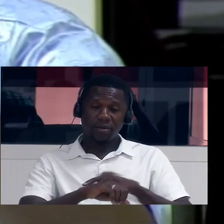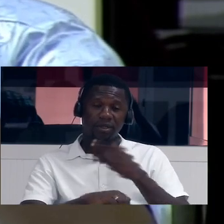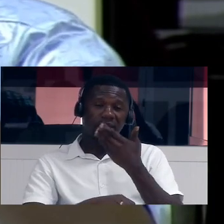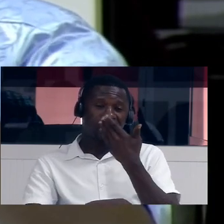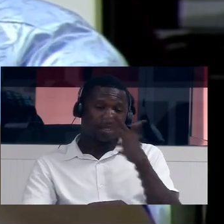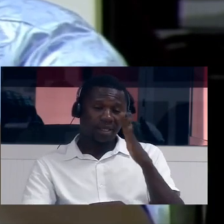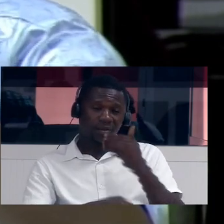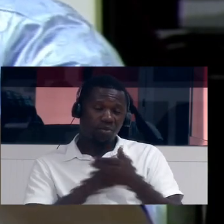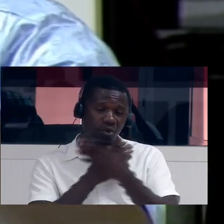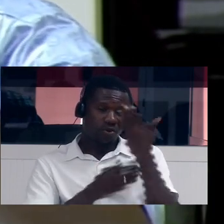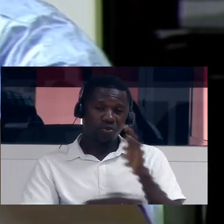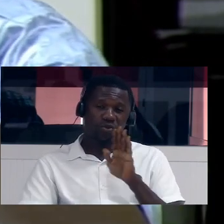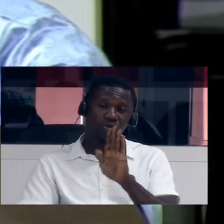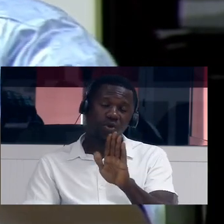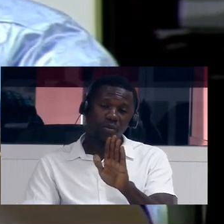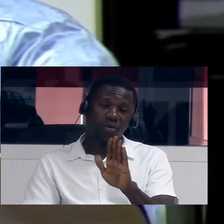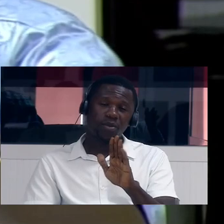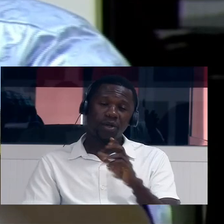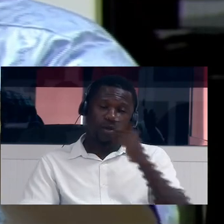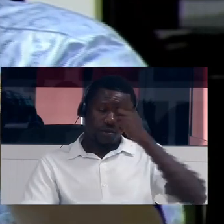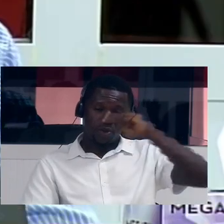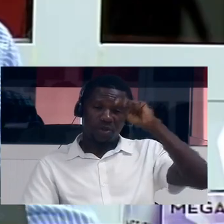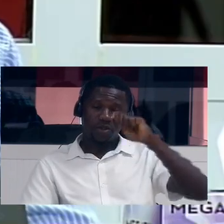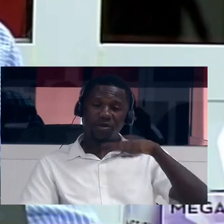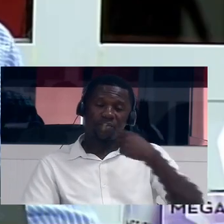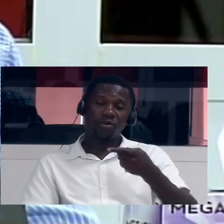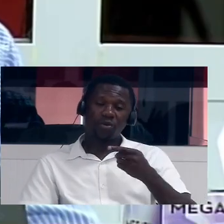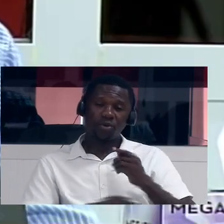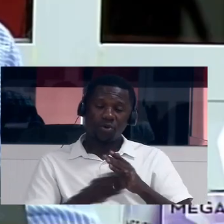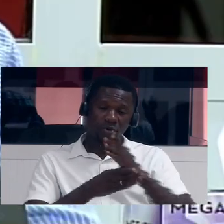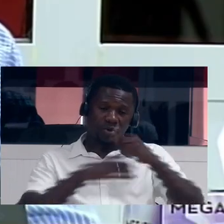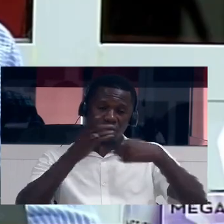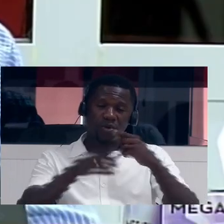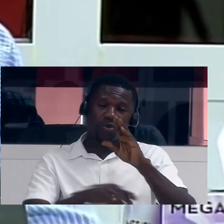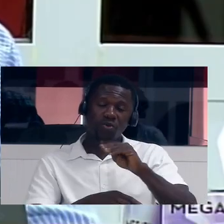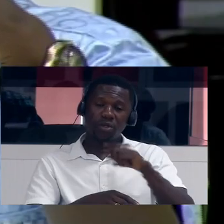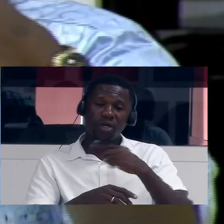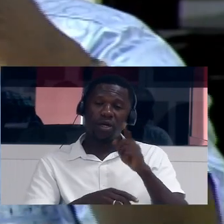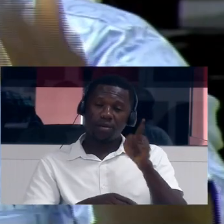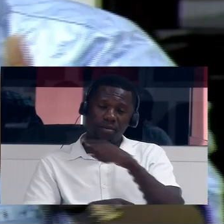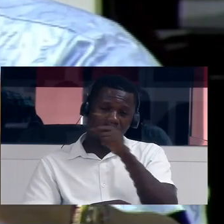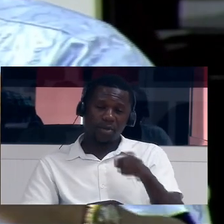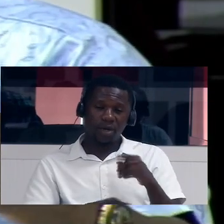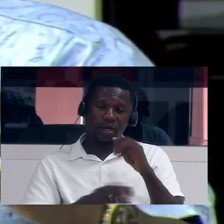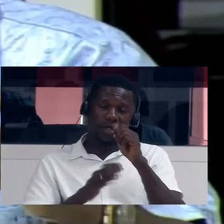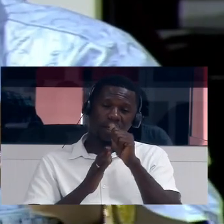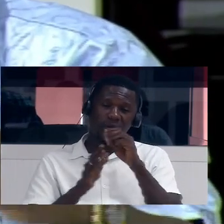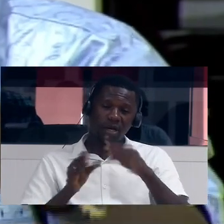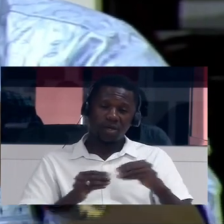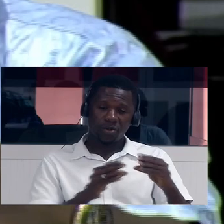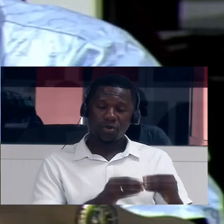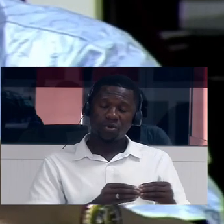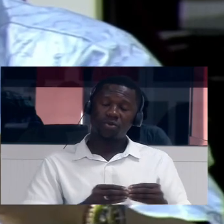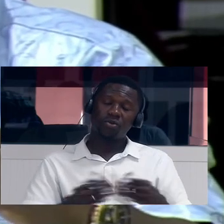police from continuing with their unlawful act? No, I did not. And would you say, would